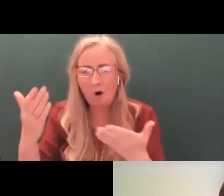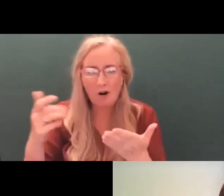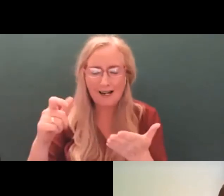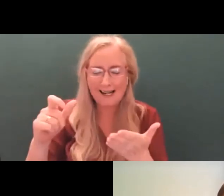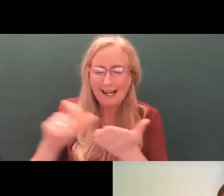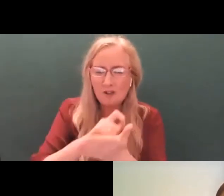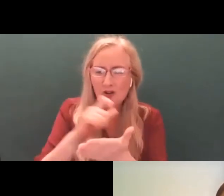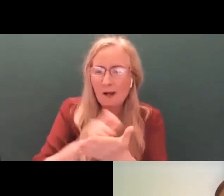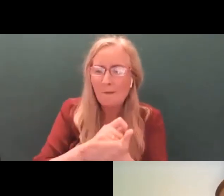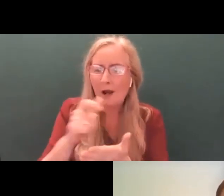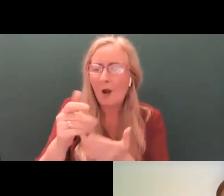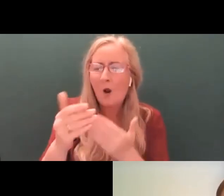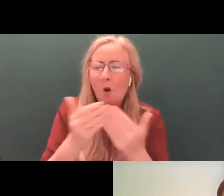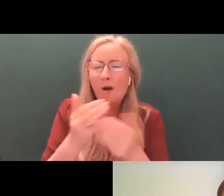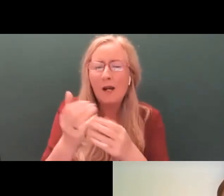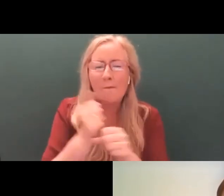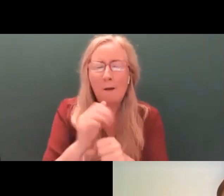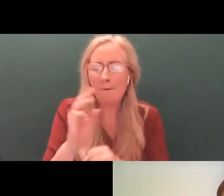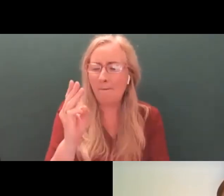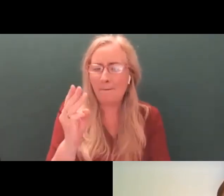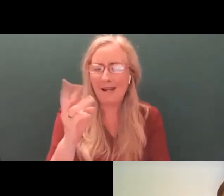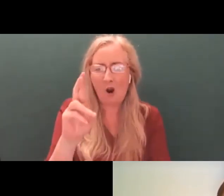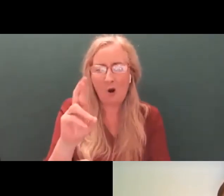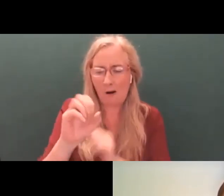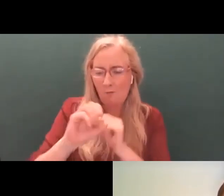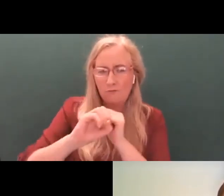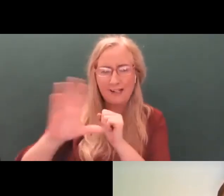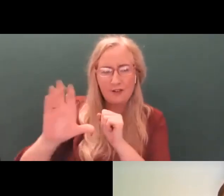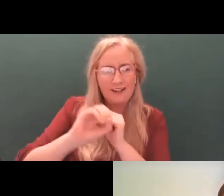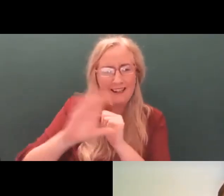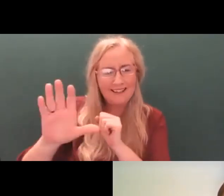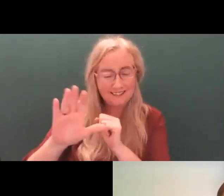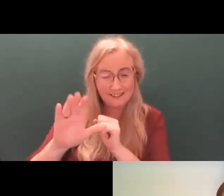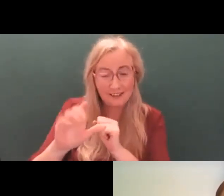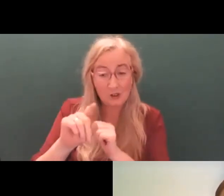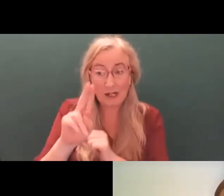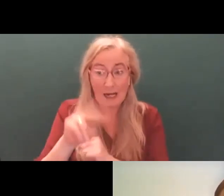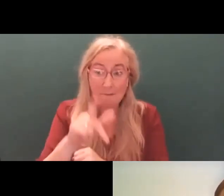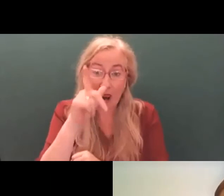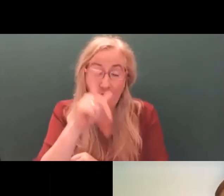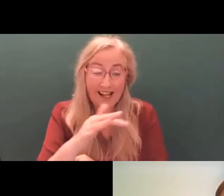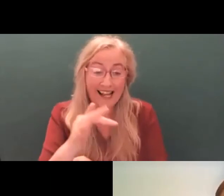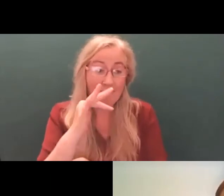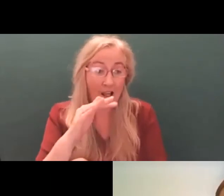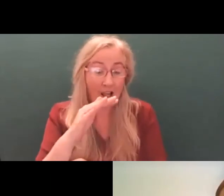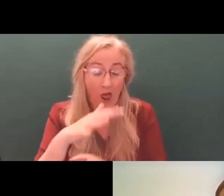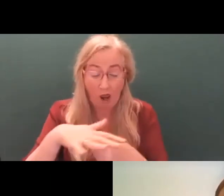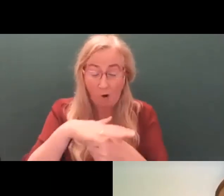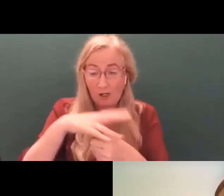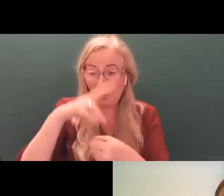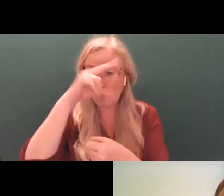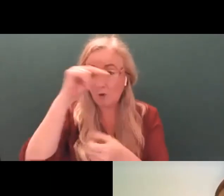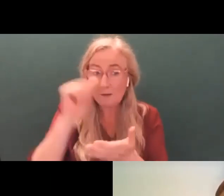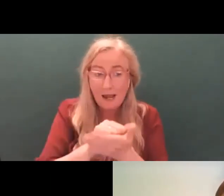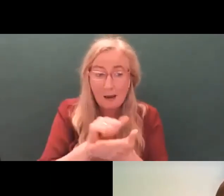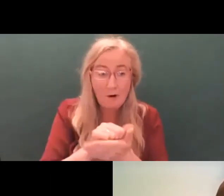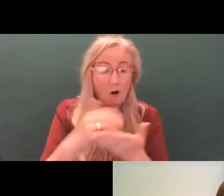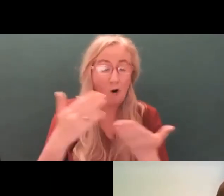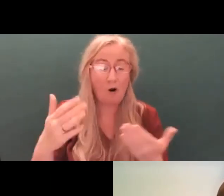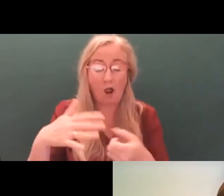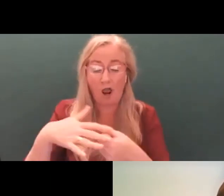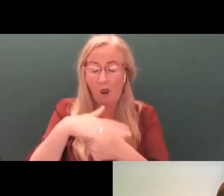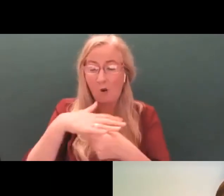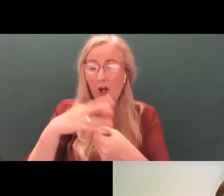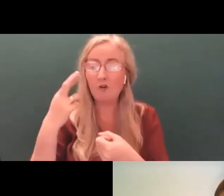about using a press release around your, I mean, you could be lucky, and local newspapers, as you say, and local radio stations also